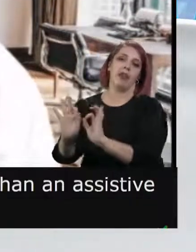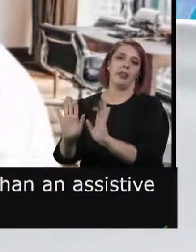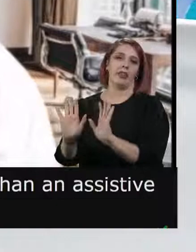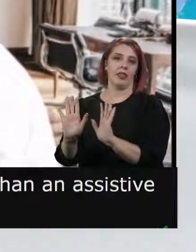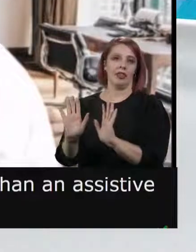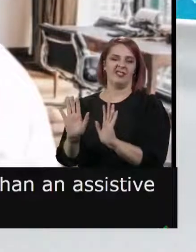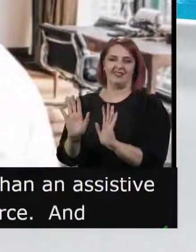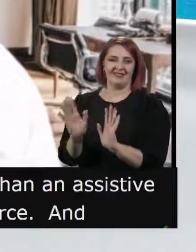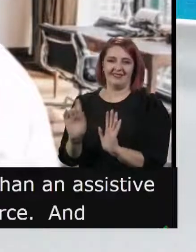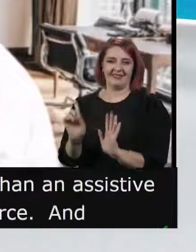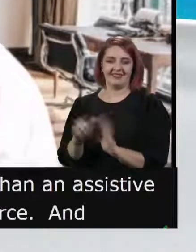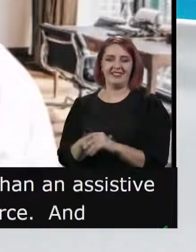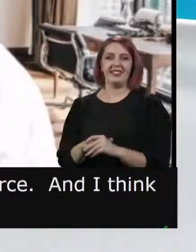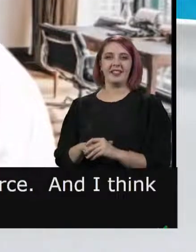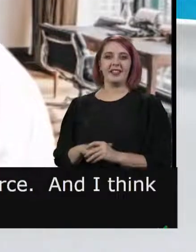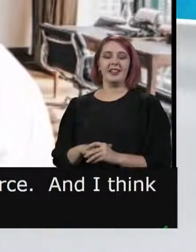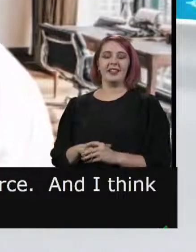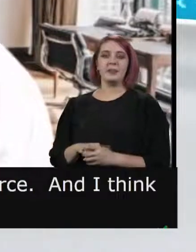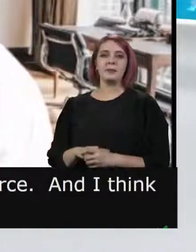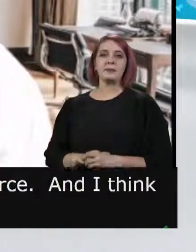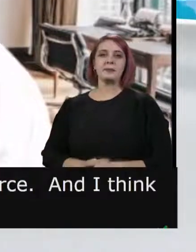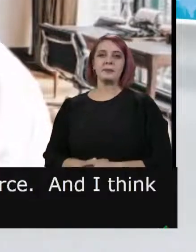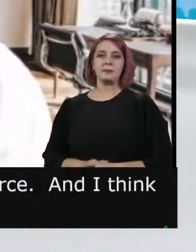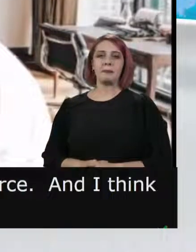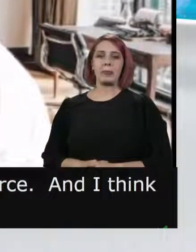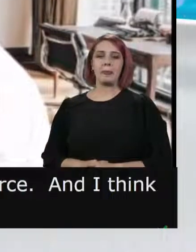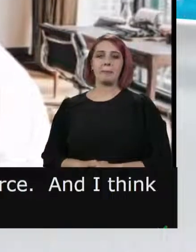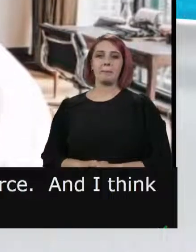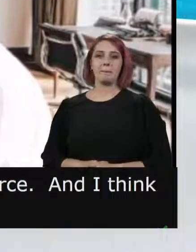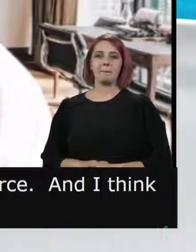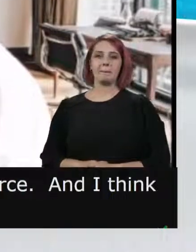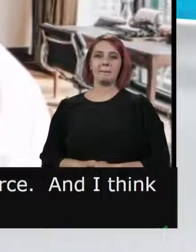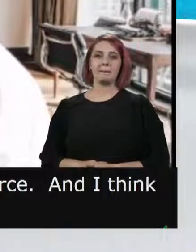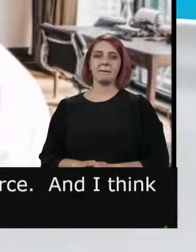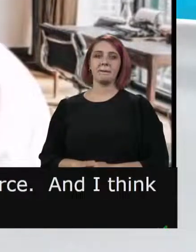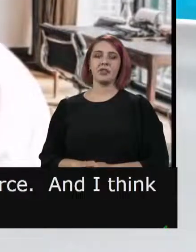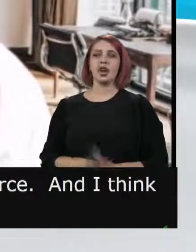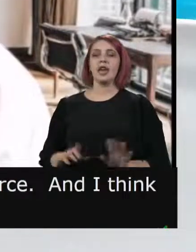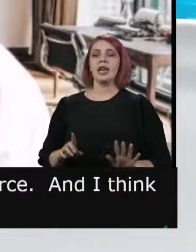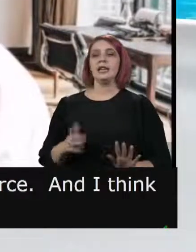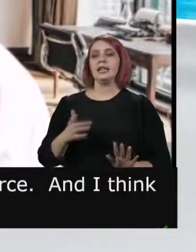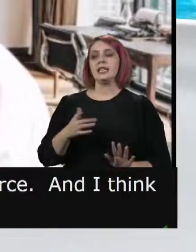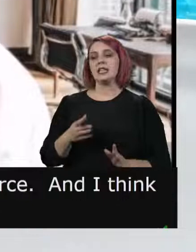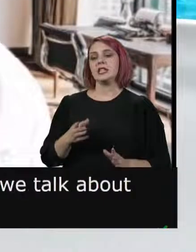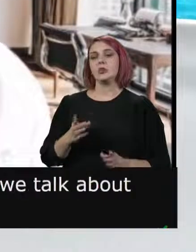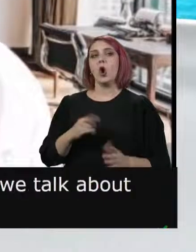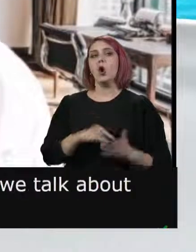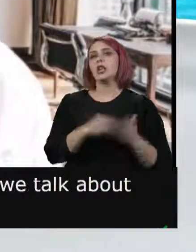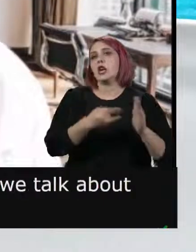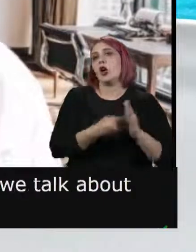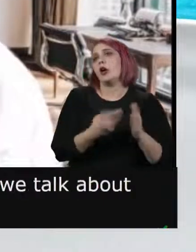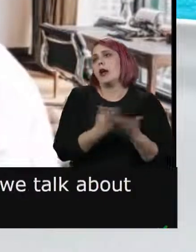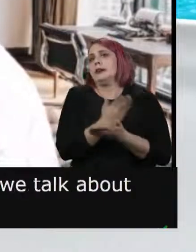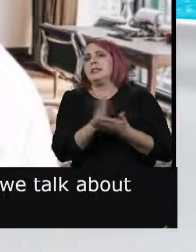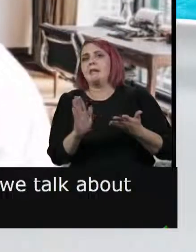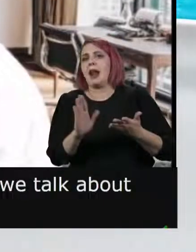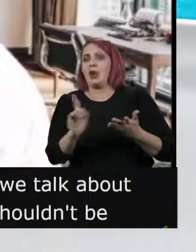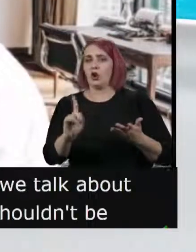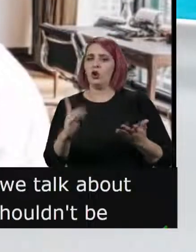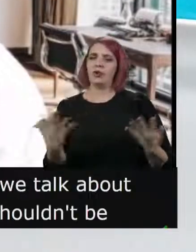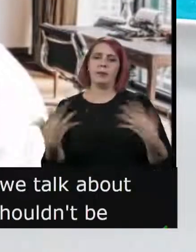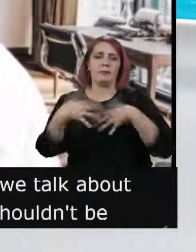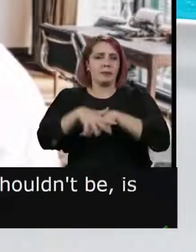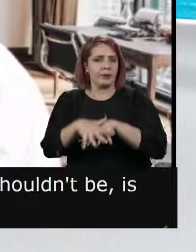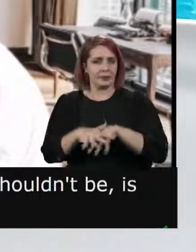as true for these technologies. When we talk about autonomous vehicles, for instance, the question shouldn't be, is that an assistive